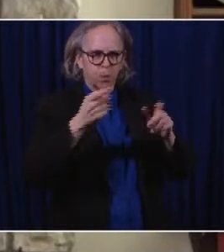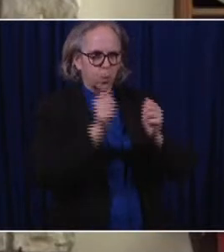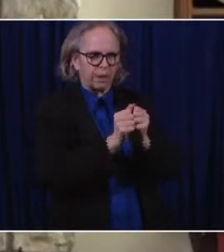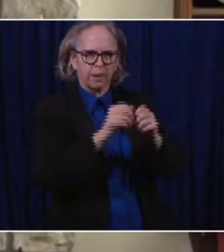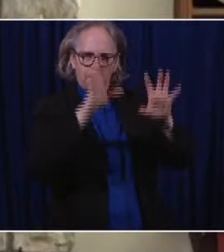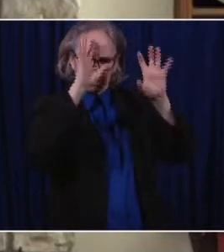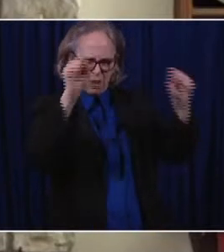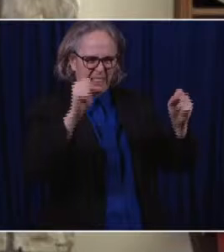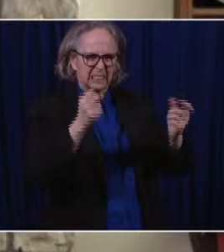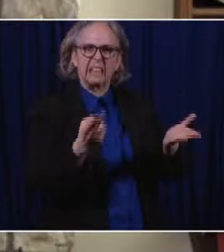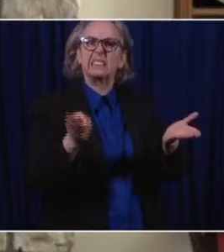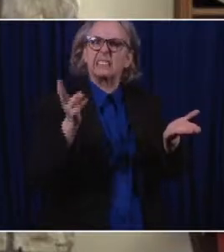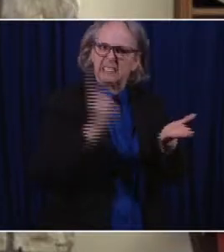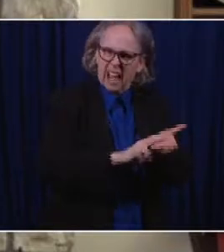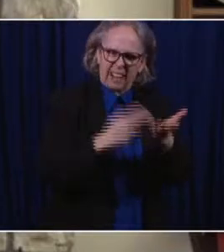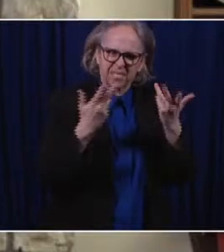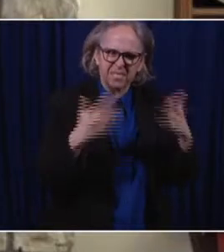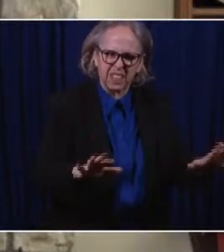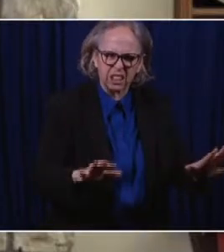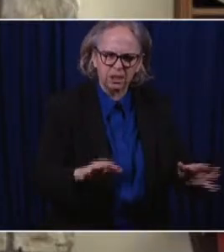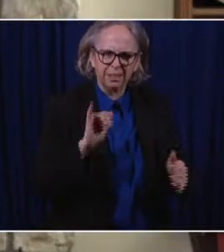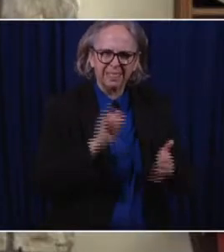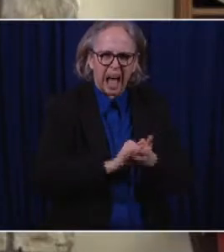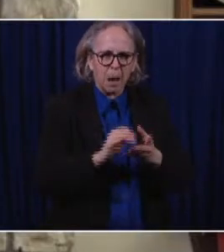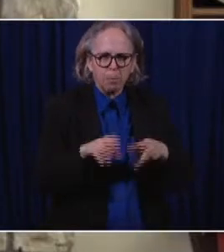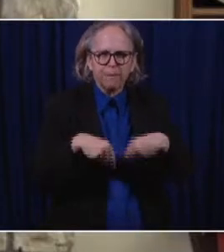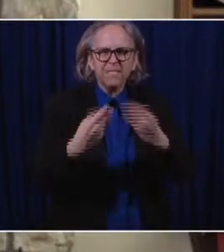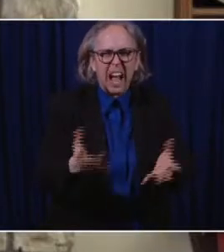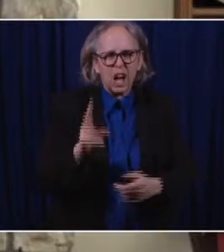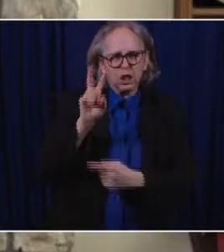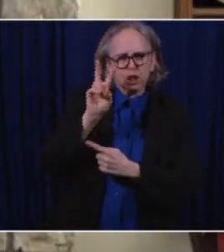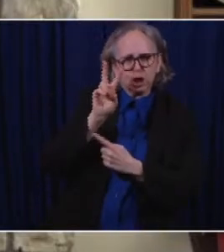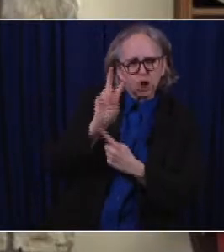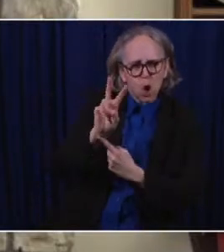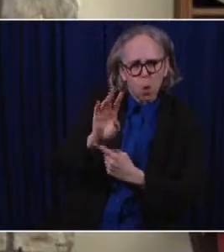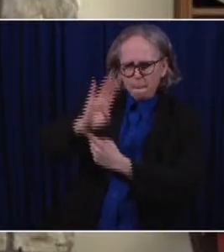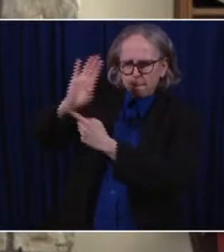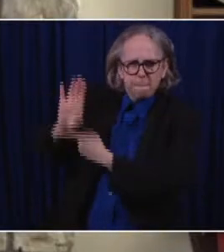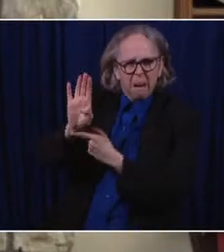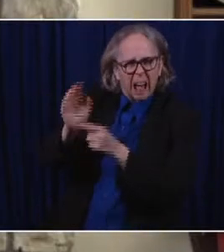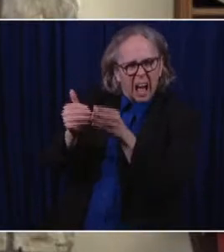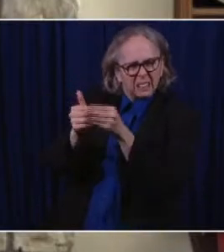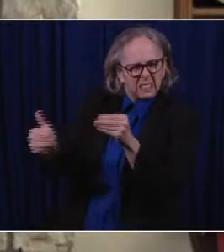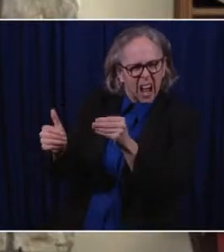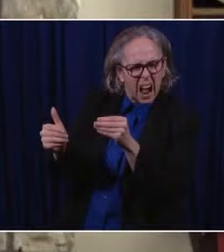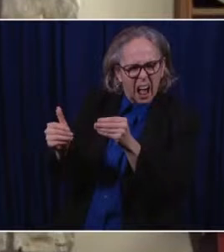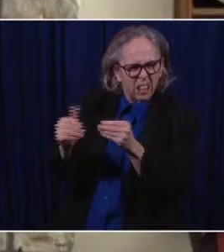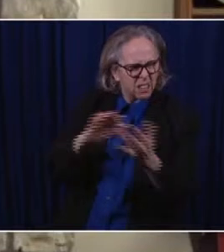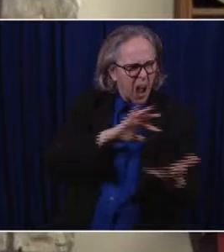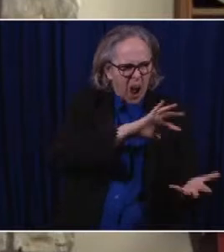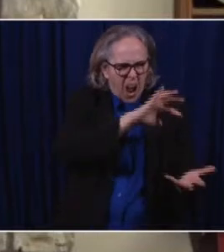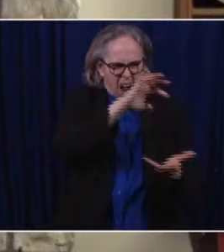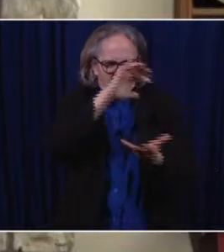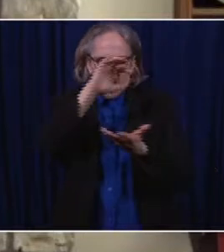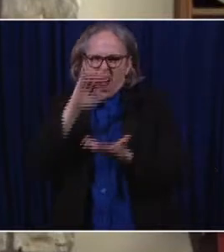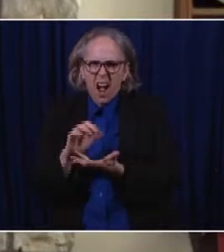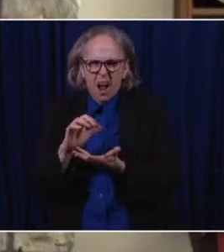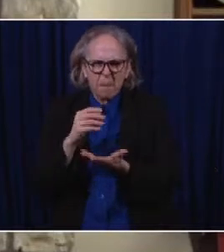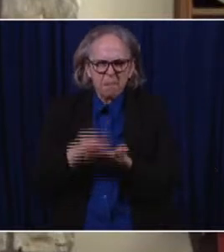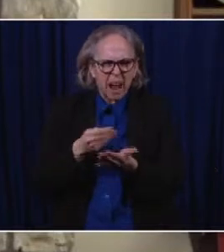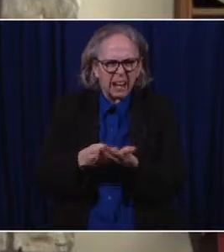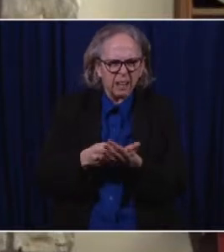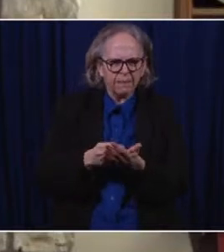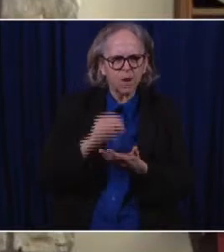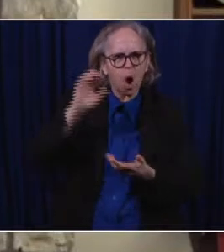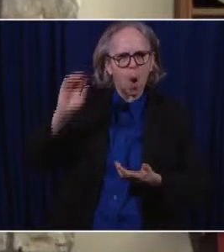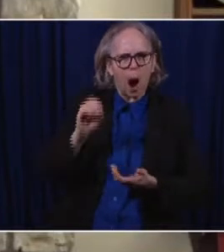billion in additional dollars for Ohio schools. And I want to thank the members of the Ohio